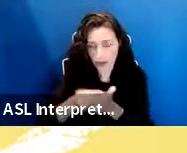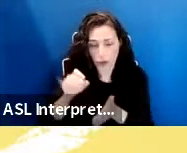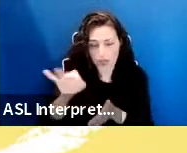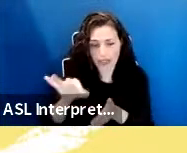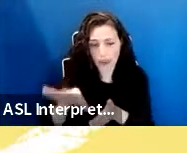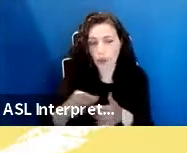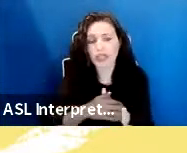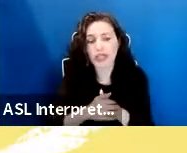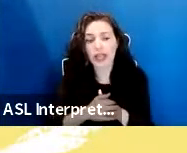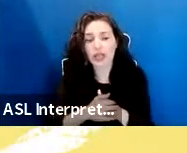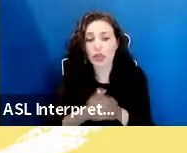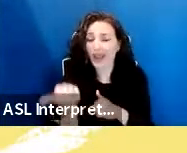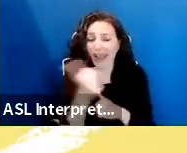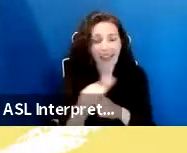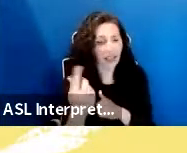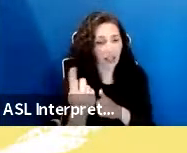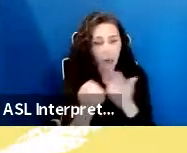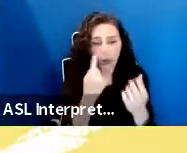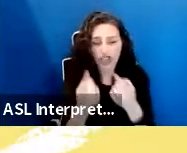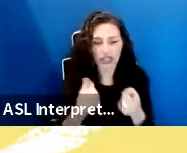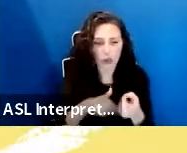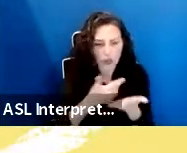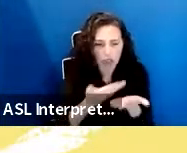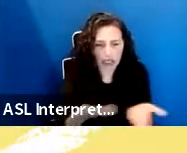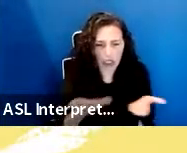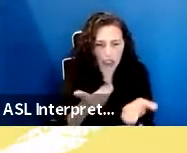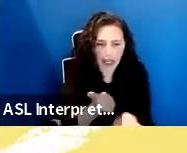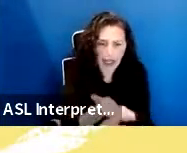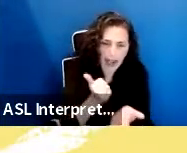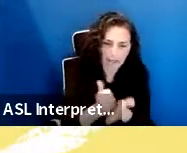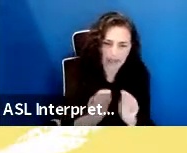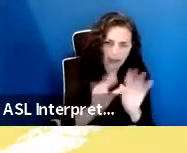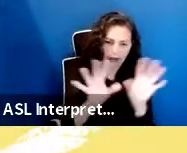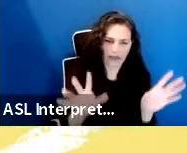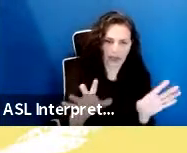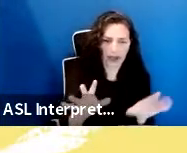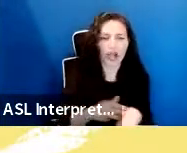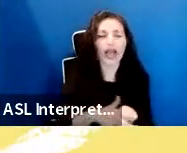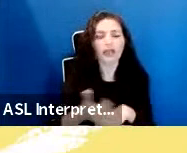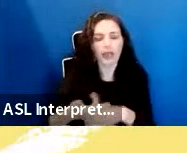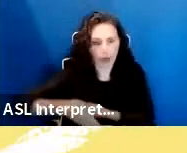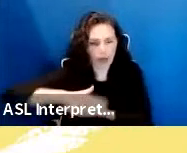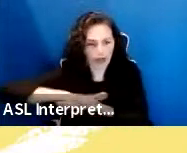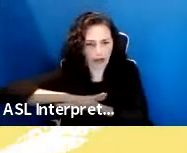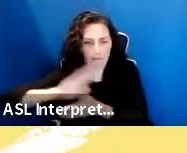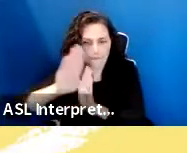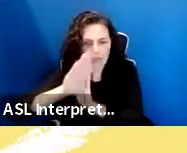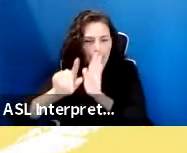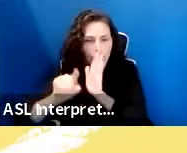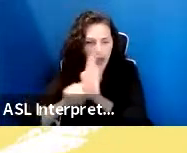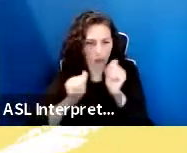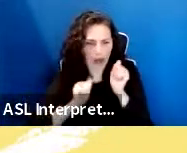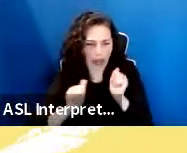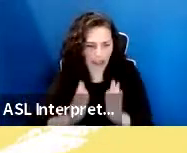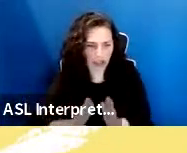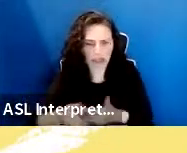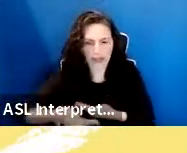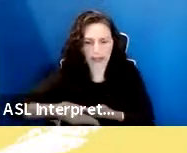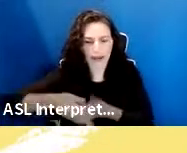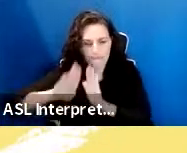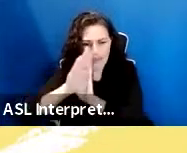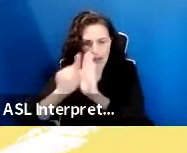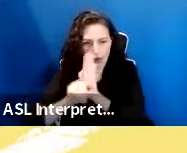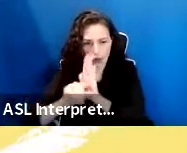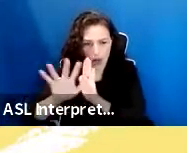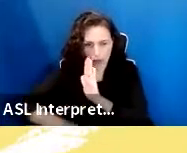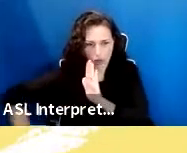any questions that you have on this. There is coverage of background actors in background zones. So that is another thing